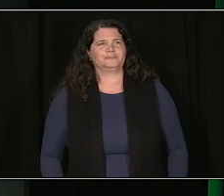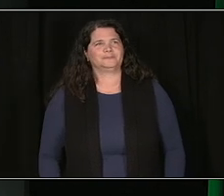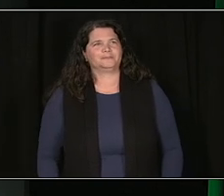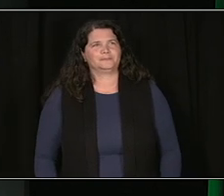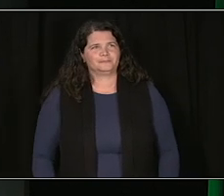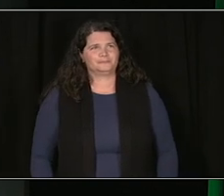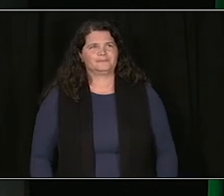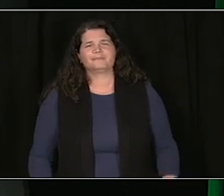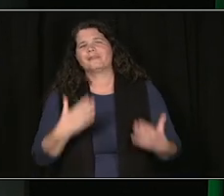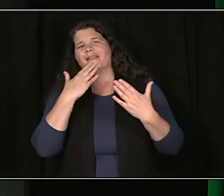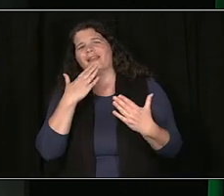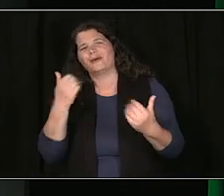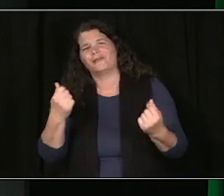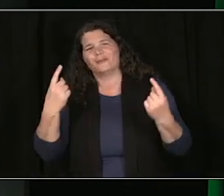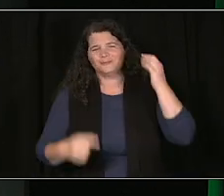Thanks, everyone.